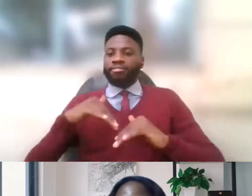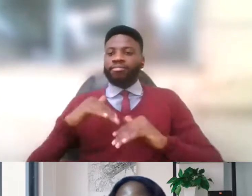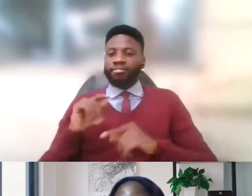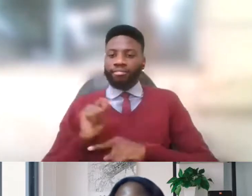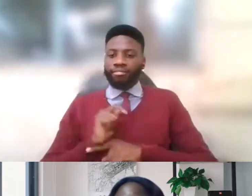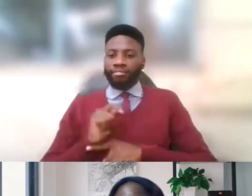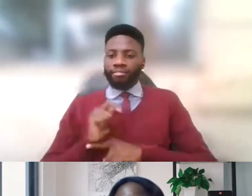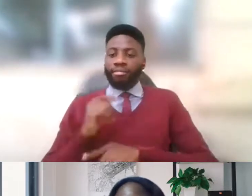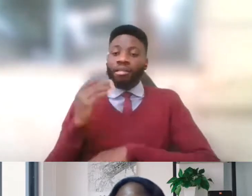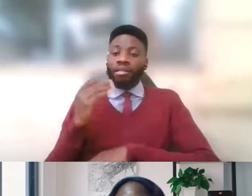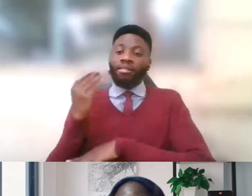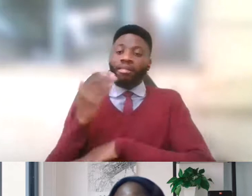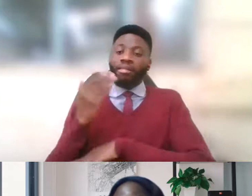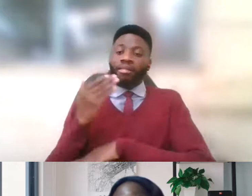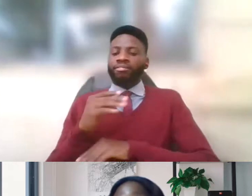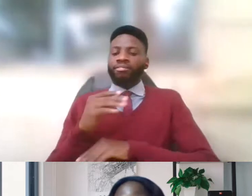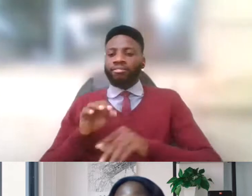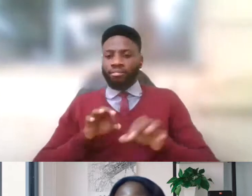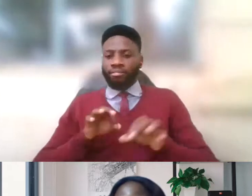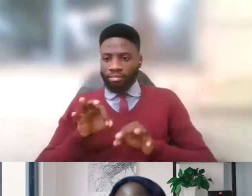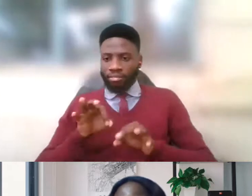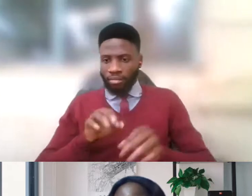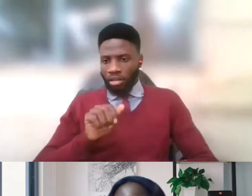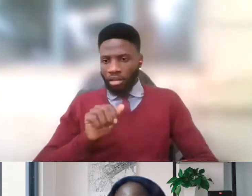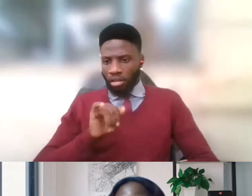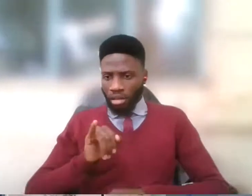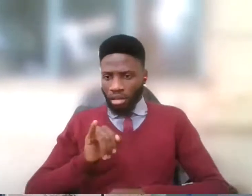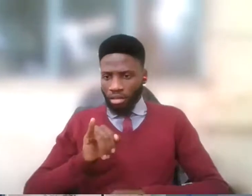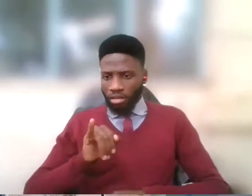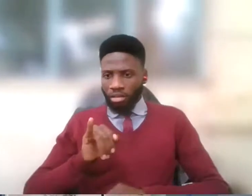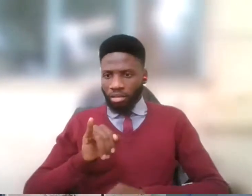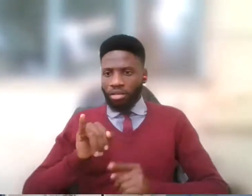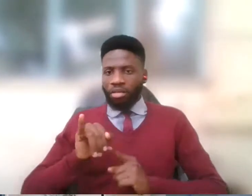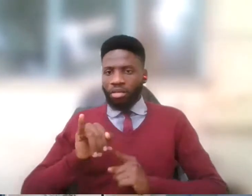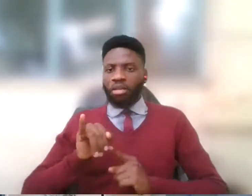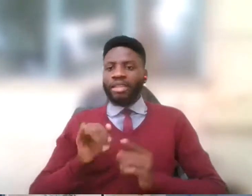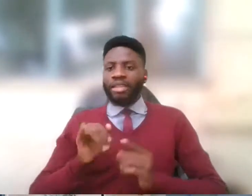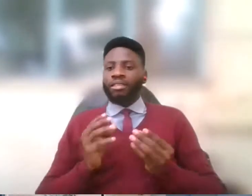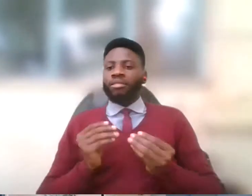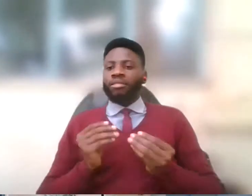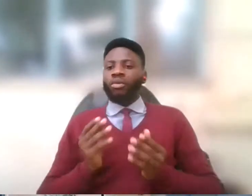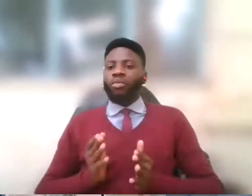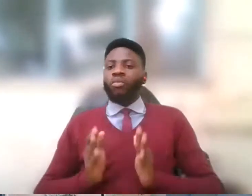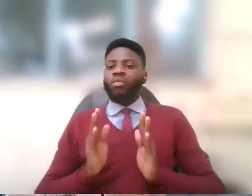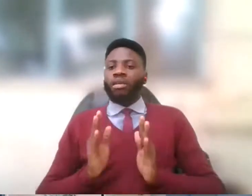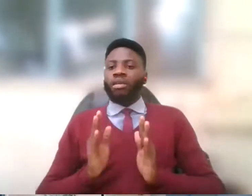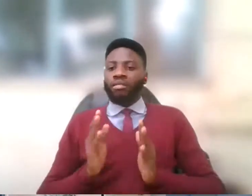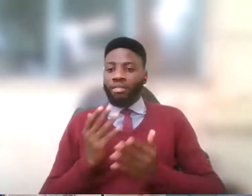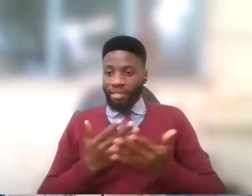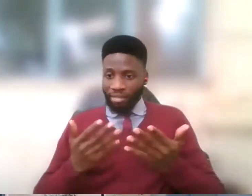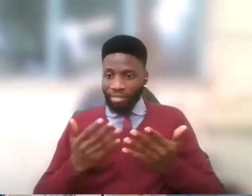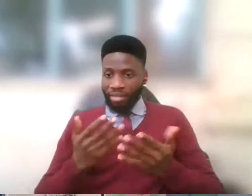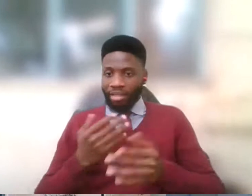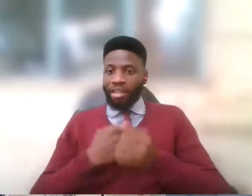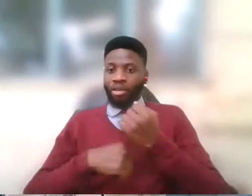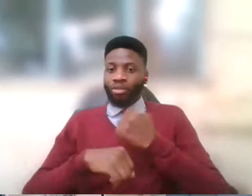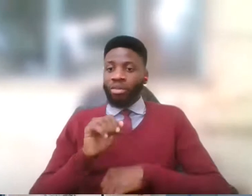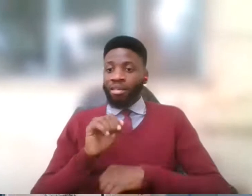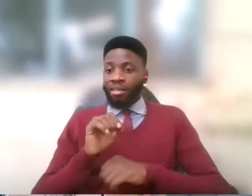many interviews we'd conducted, we would never have arrived at some of the solutions that these teams came up with. And these teams